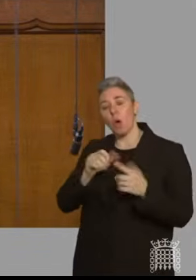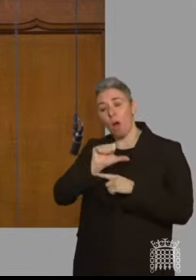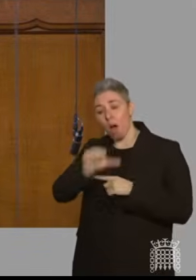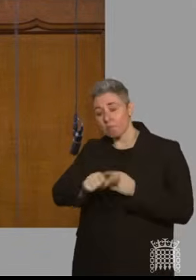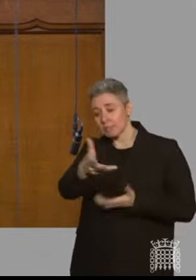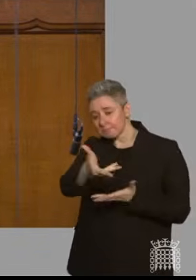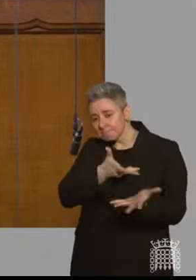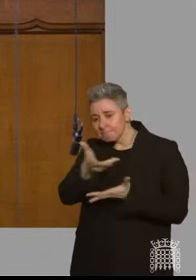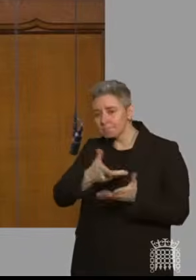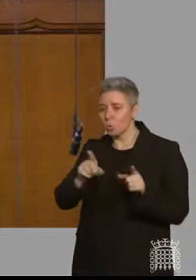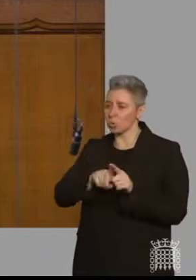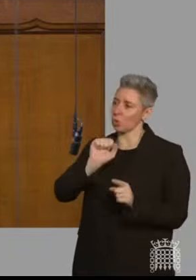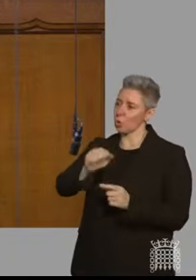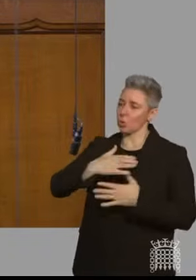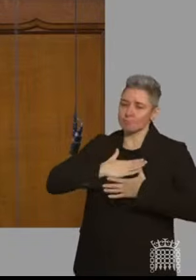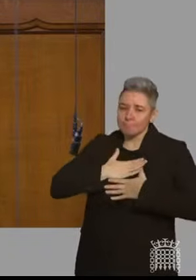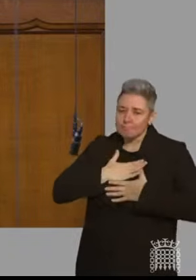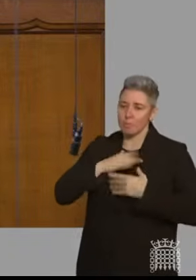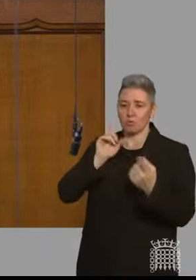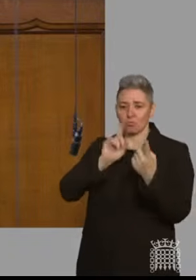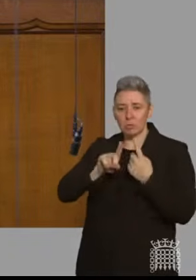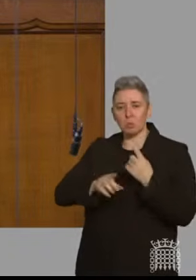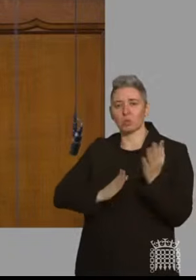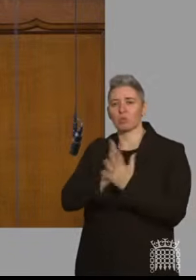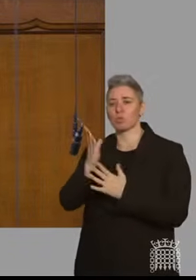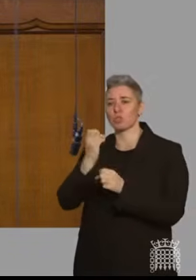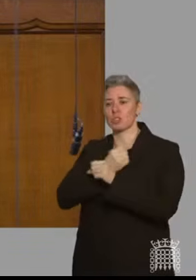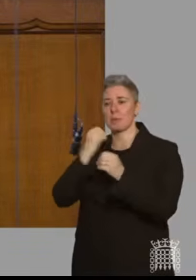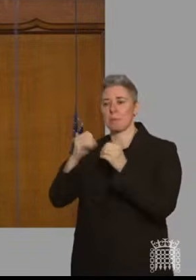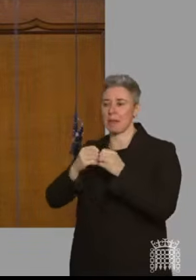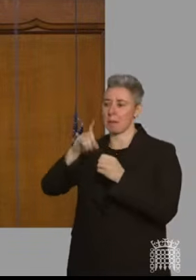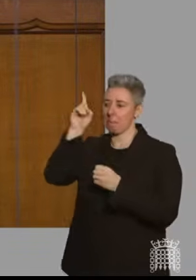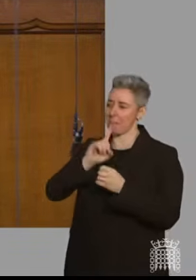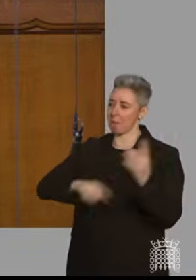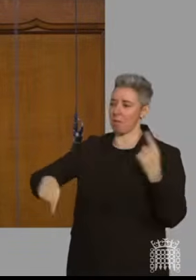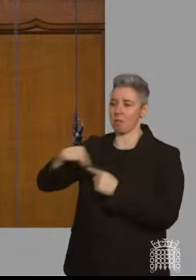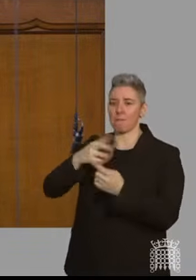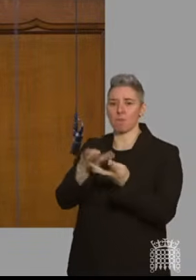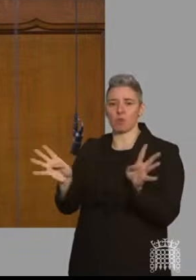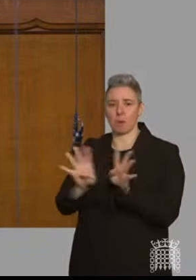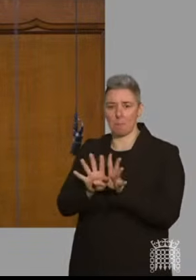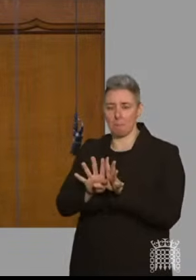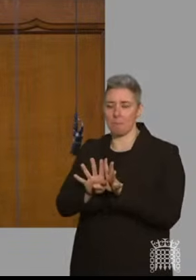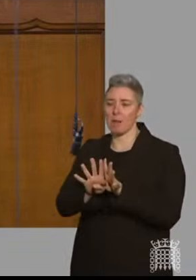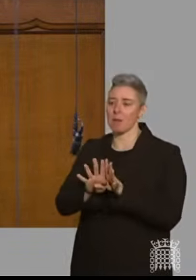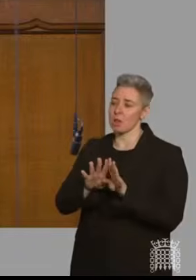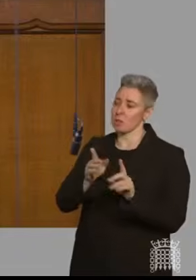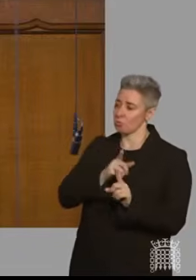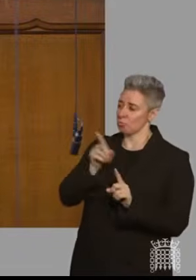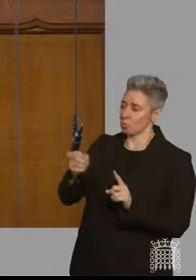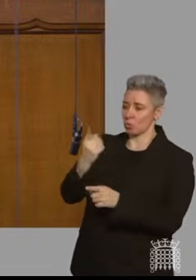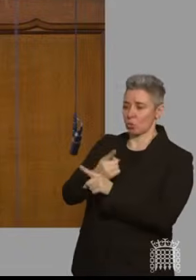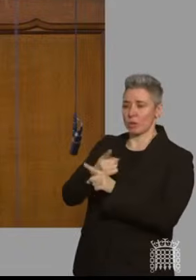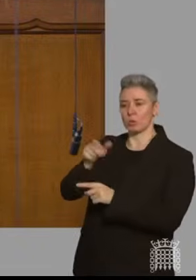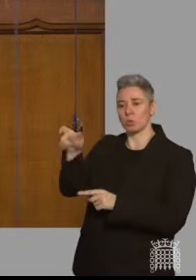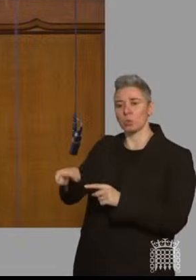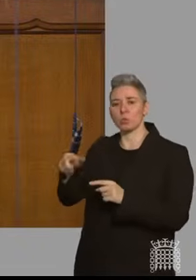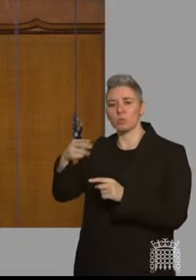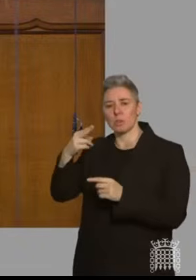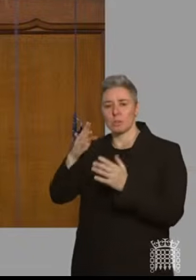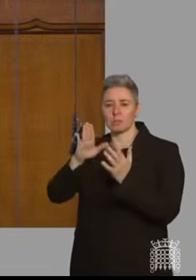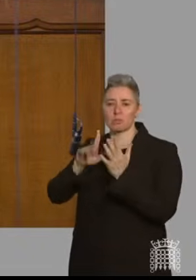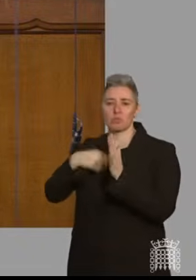GB People's Forum to Mr. John Watt, who himself is a victim of COVID-19 vaccine damage, whether the government will